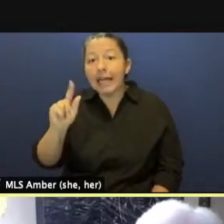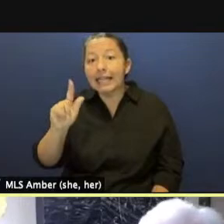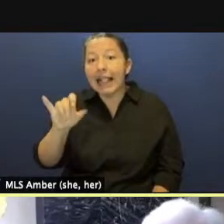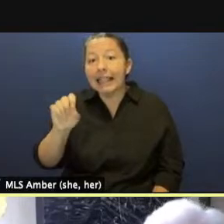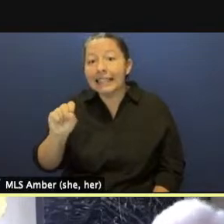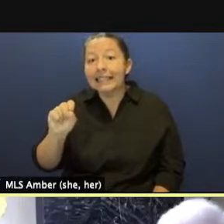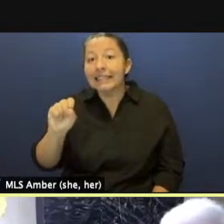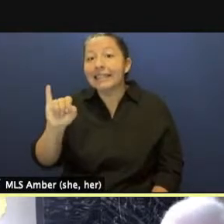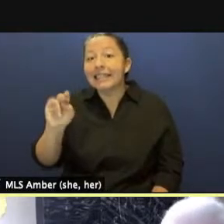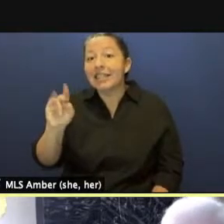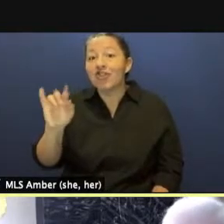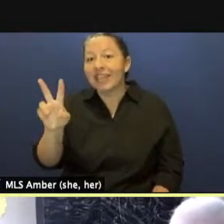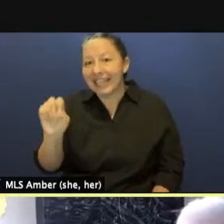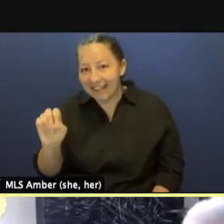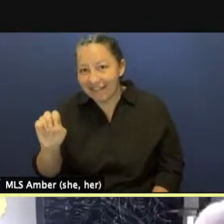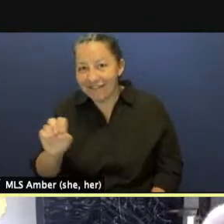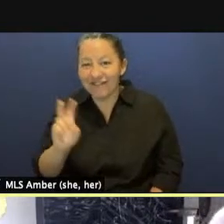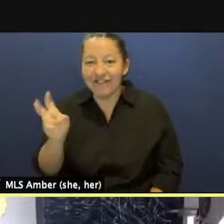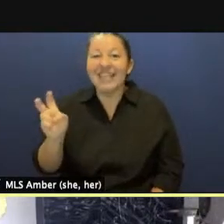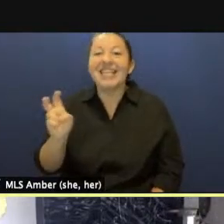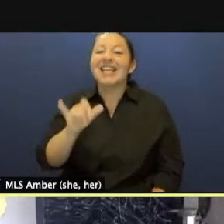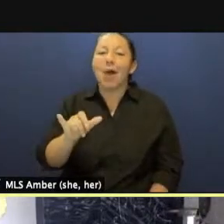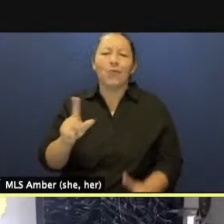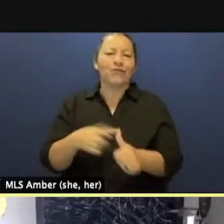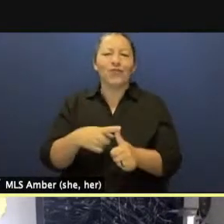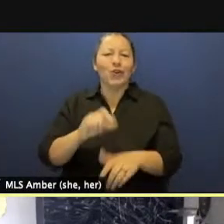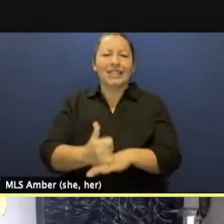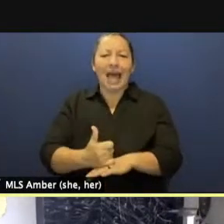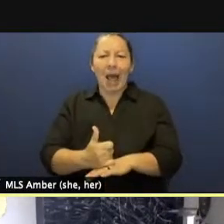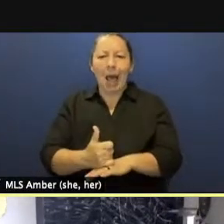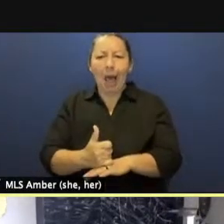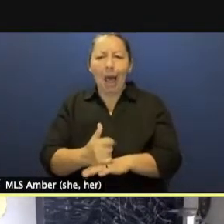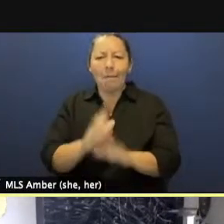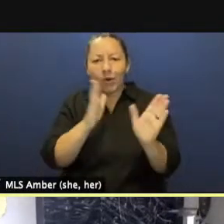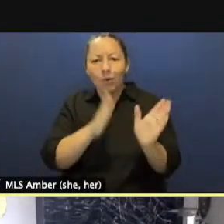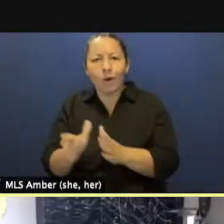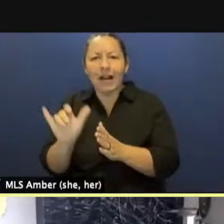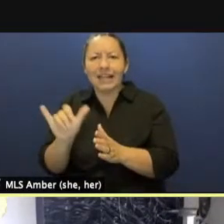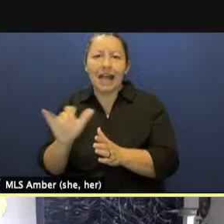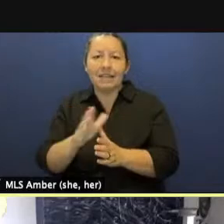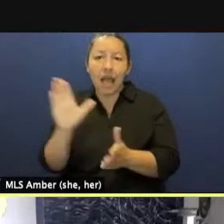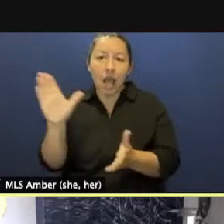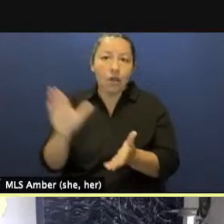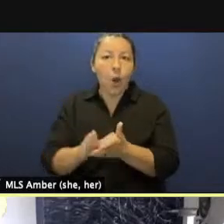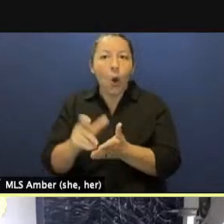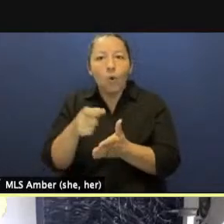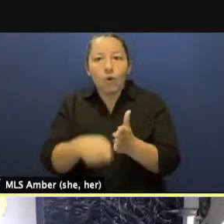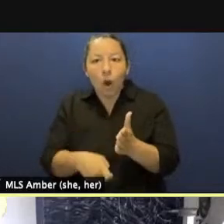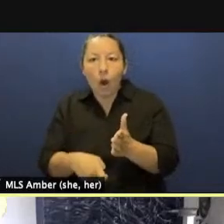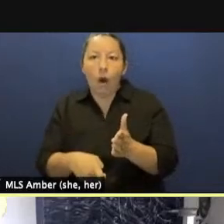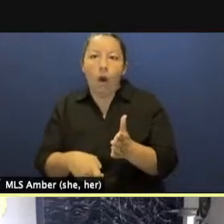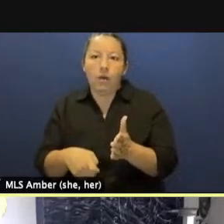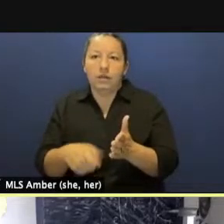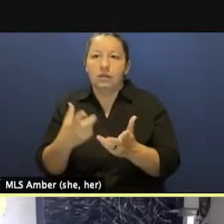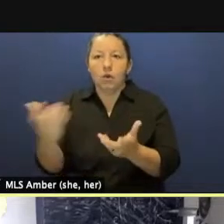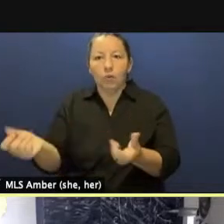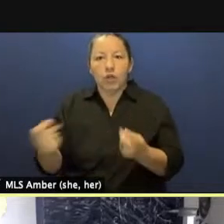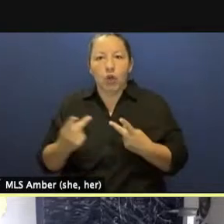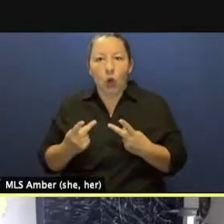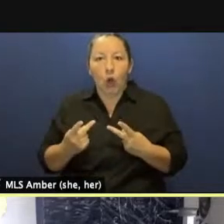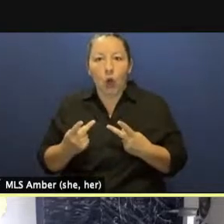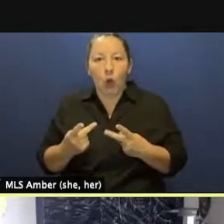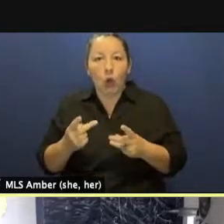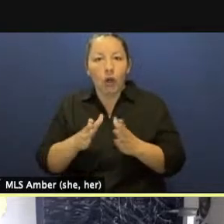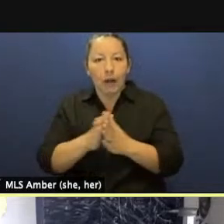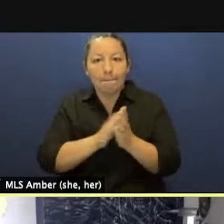initially conceived and organized as a low-cost sample return mission. And within that context, it